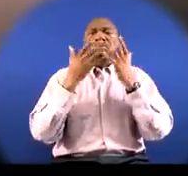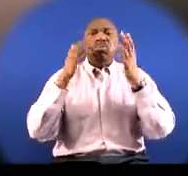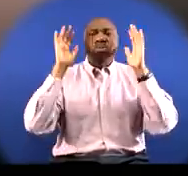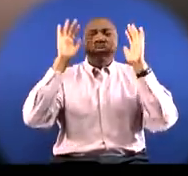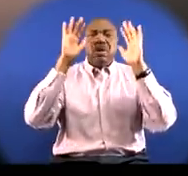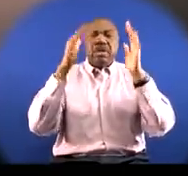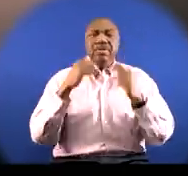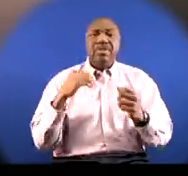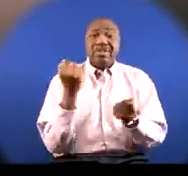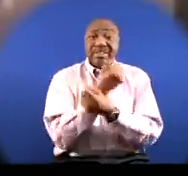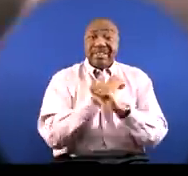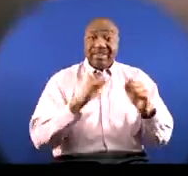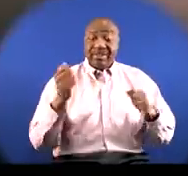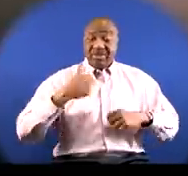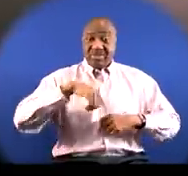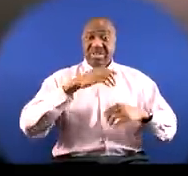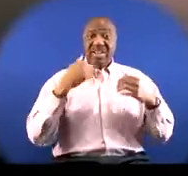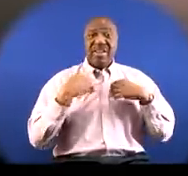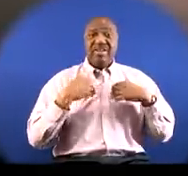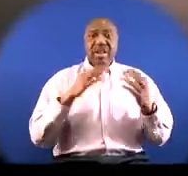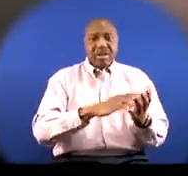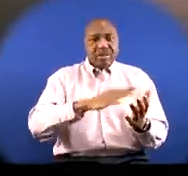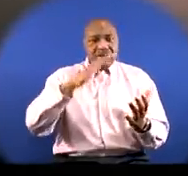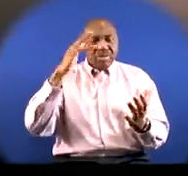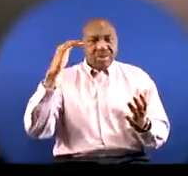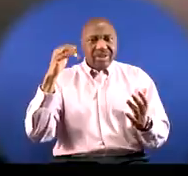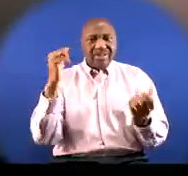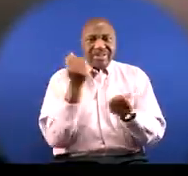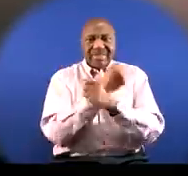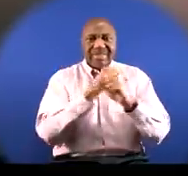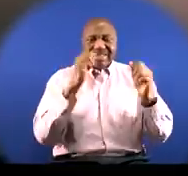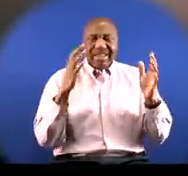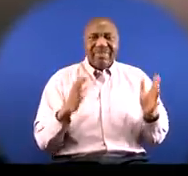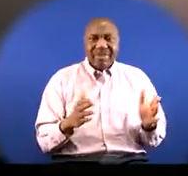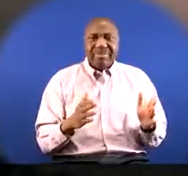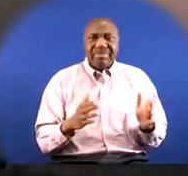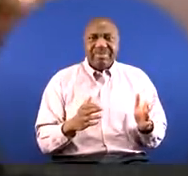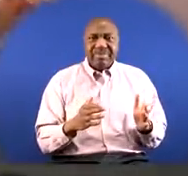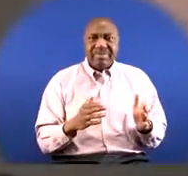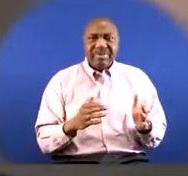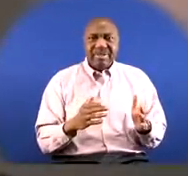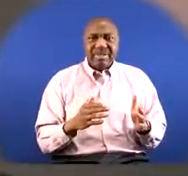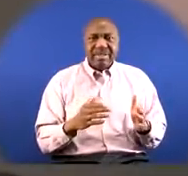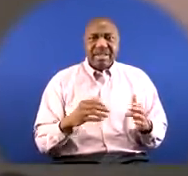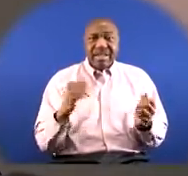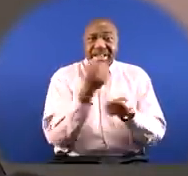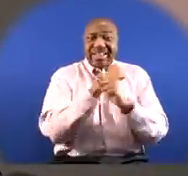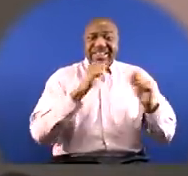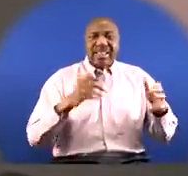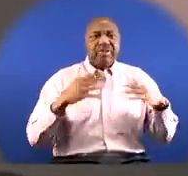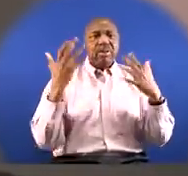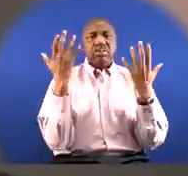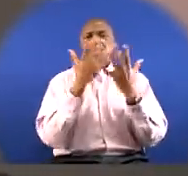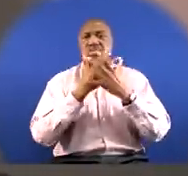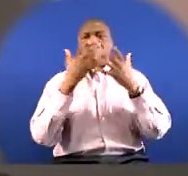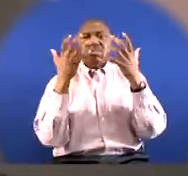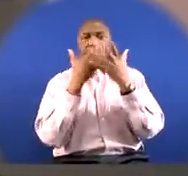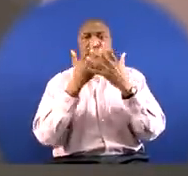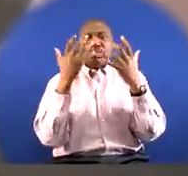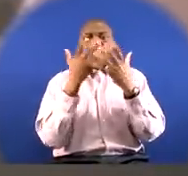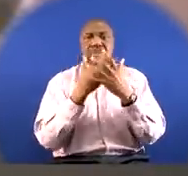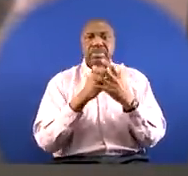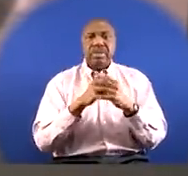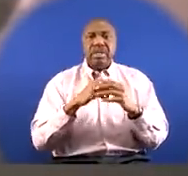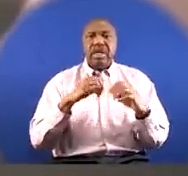have. What a glorious Savior we have. What an amazing Savior we have.